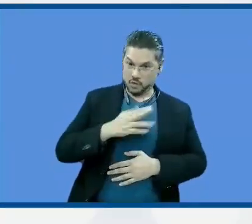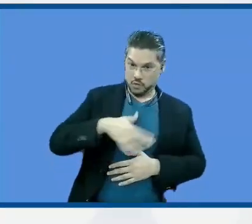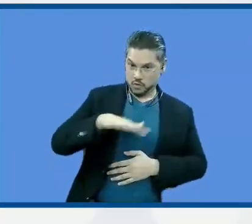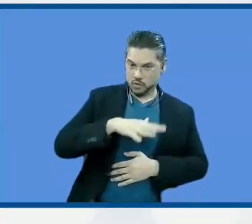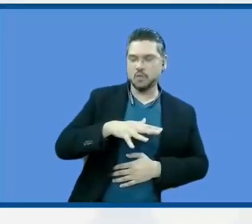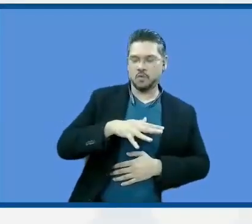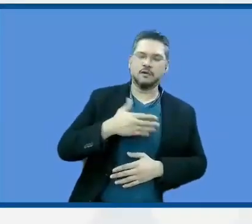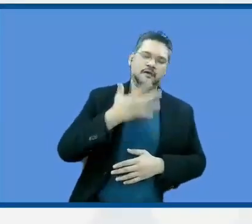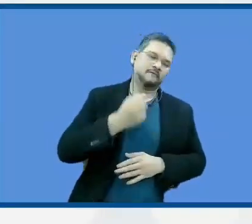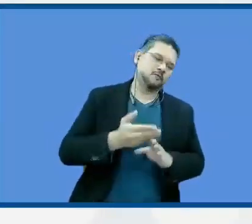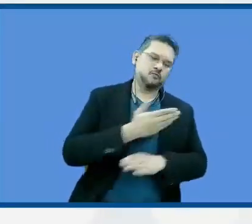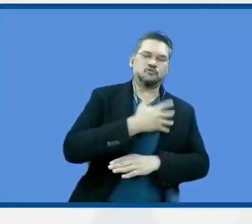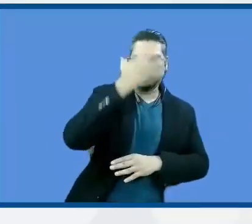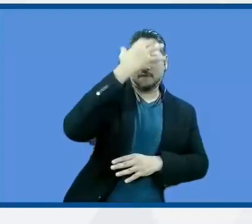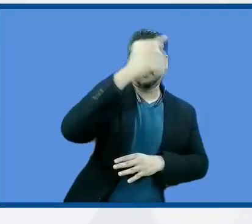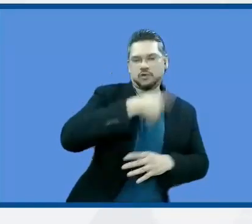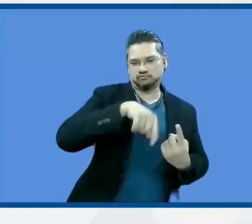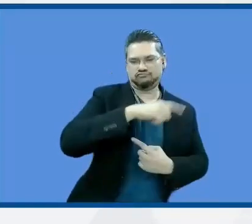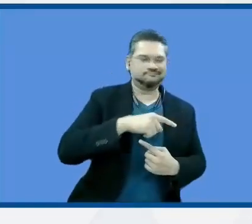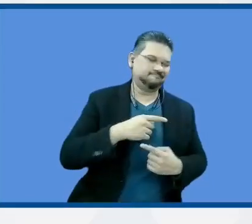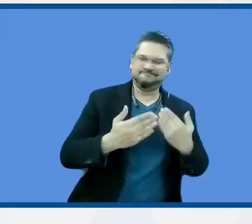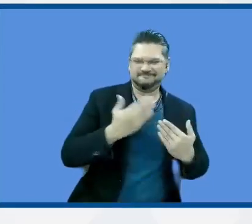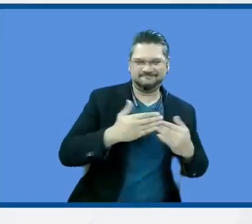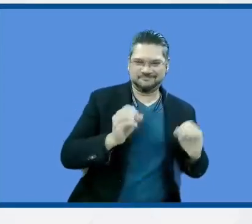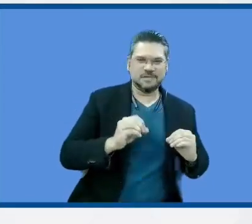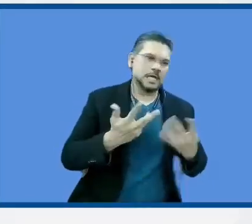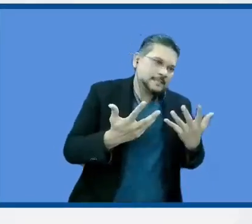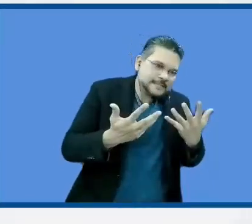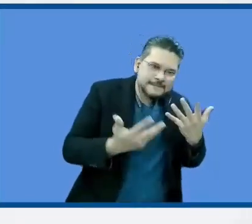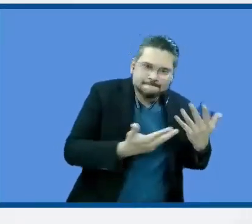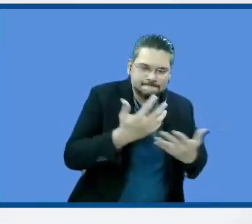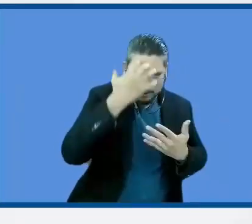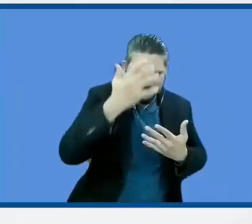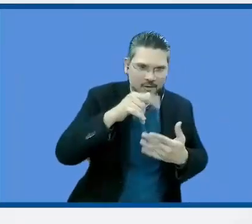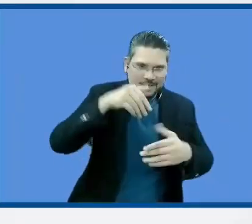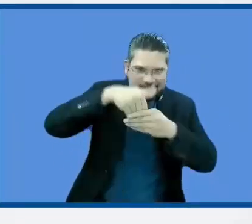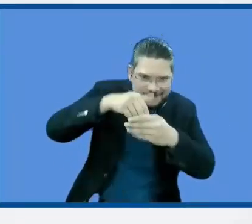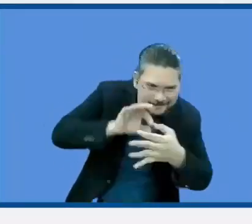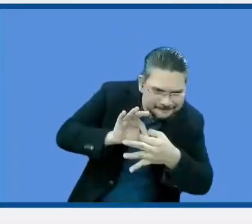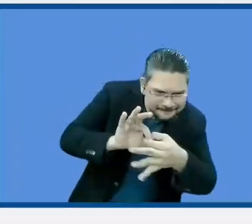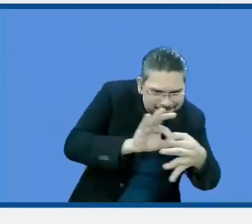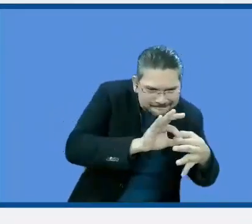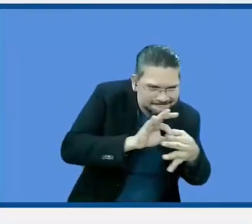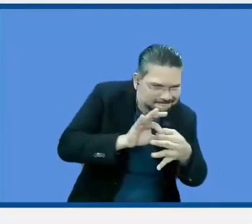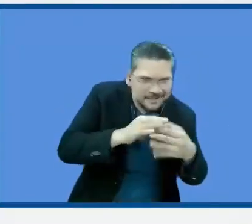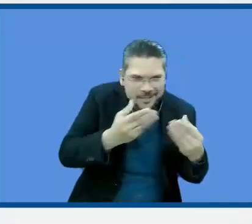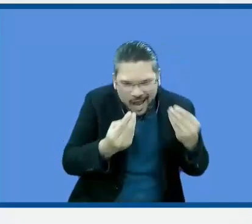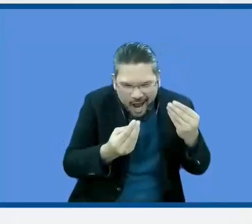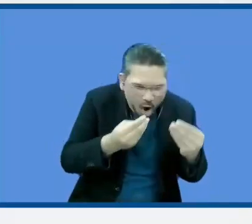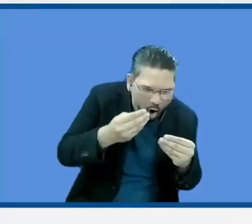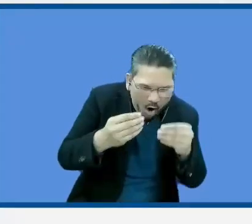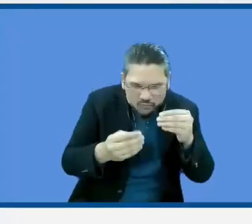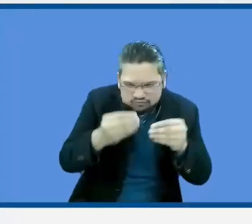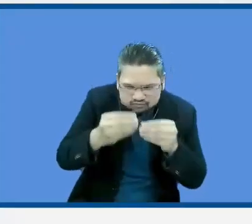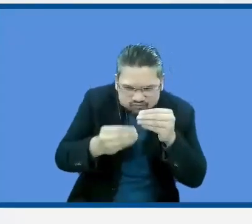which is not always easy because we all know who work in government that internal coordination can also have its challenges, but it's an all government, all